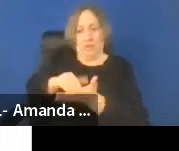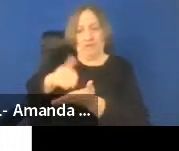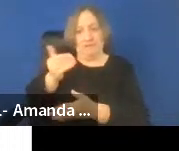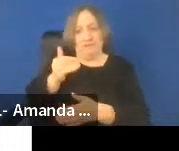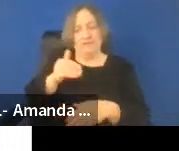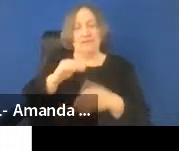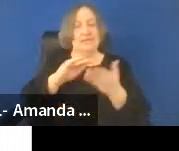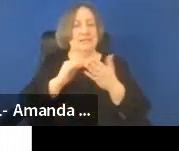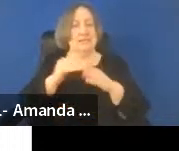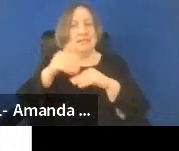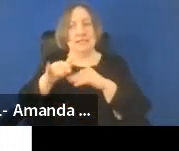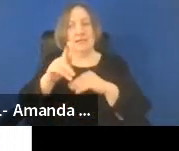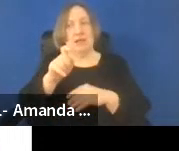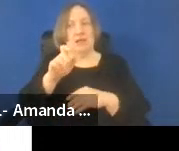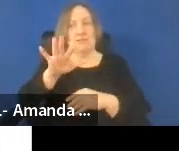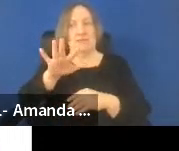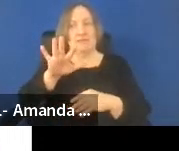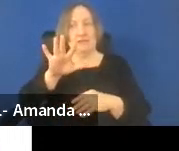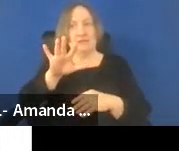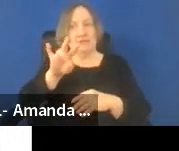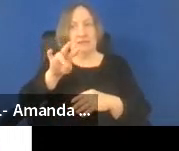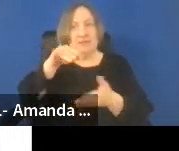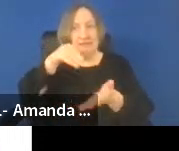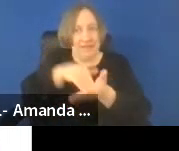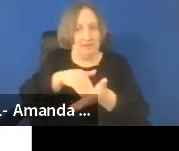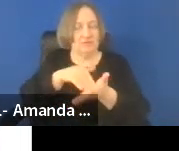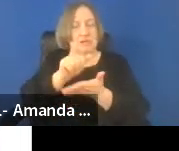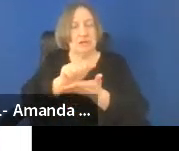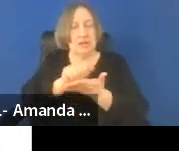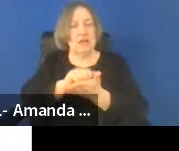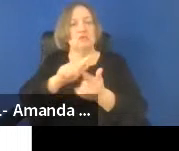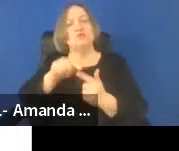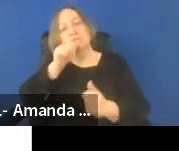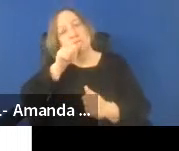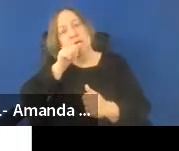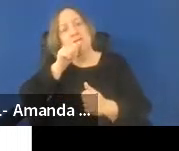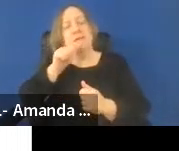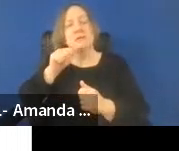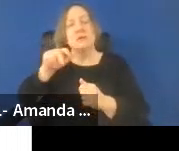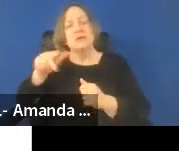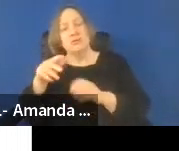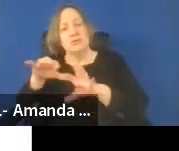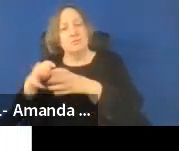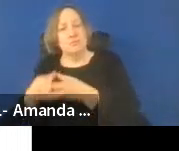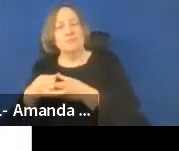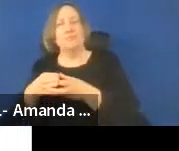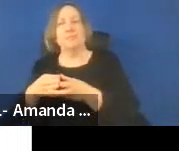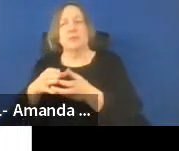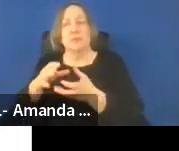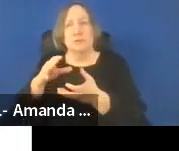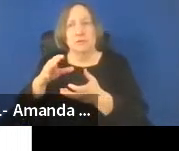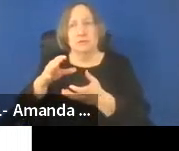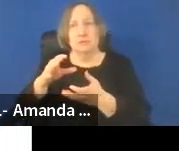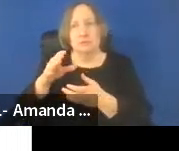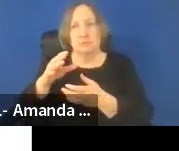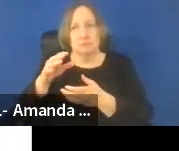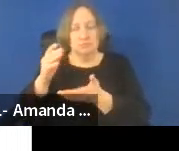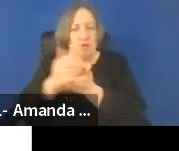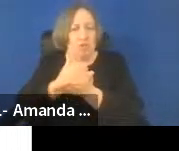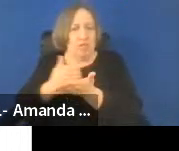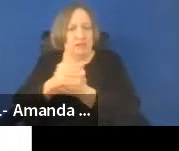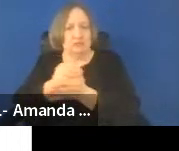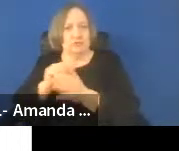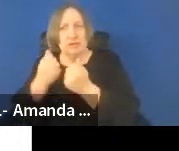sent 157,000 accounts to a private third-party collection agency called Ray Klein or Professional Credit